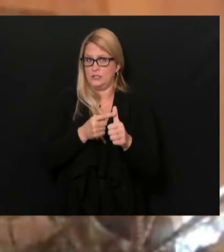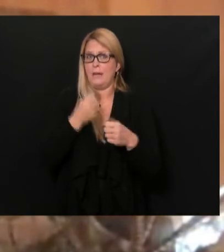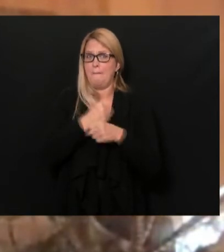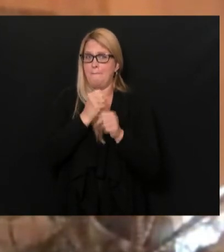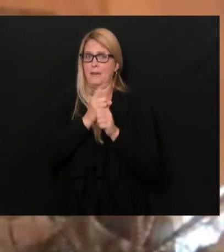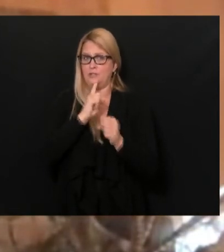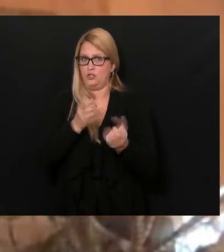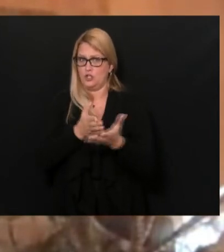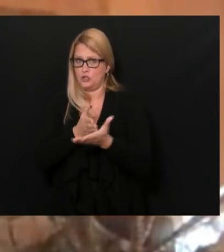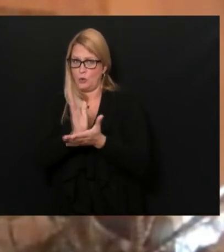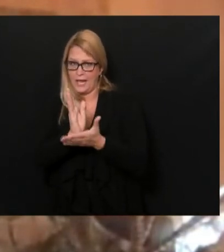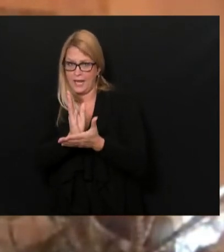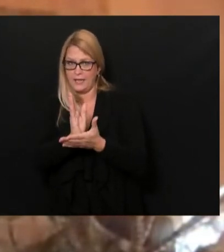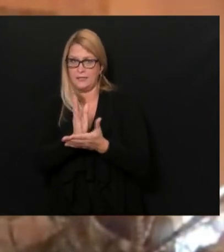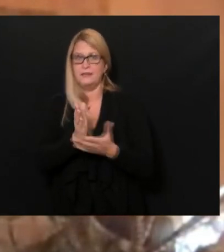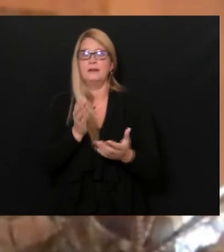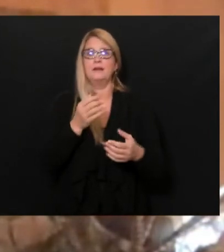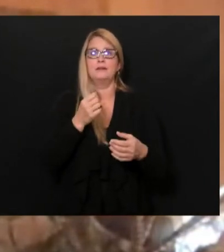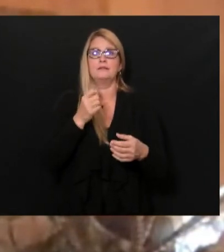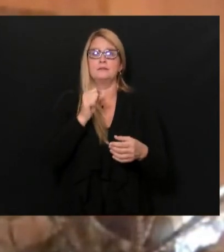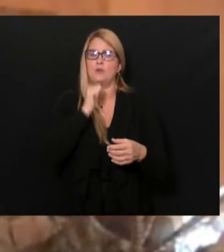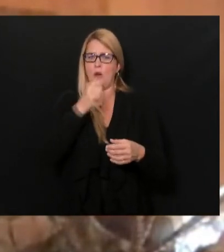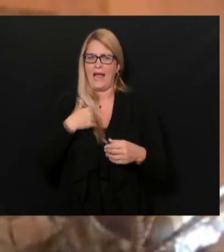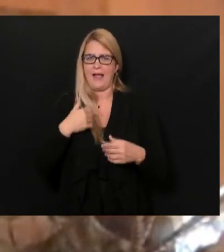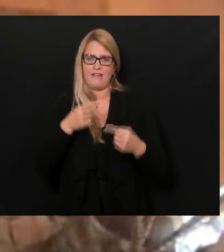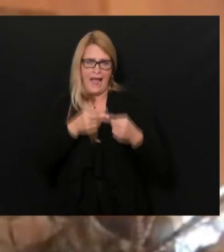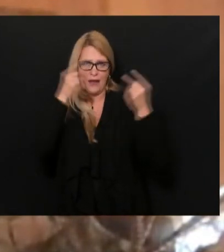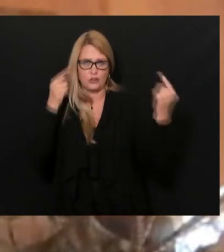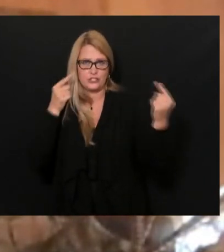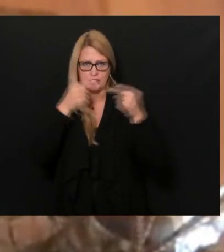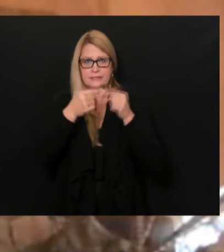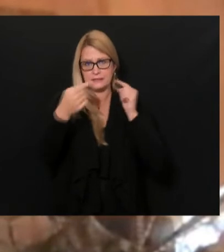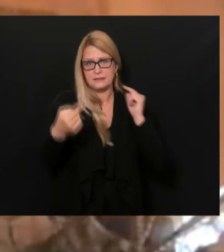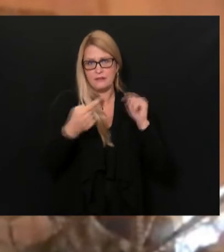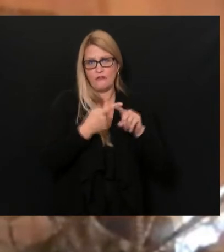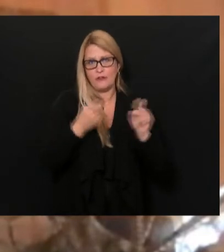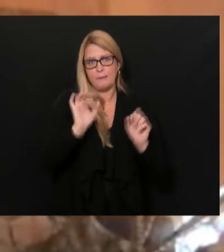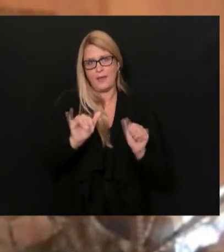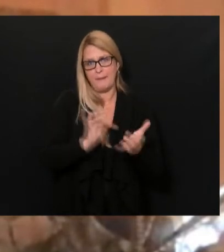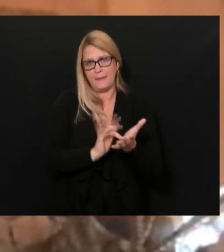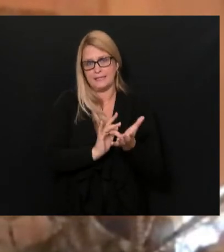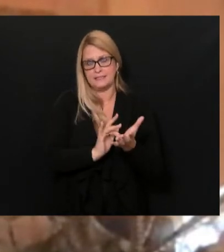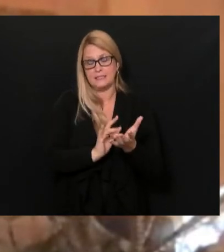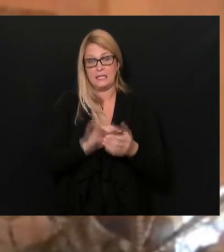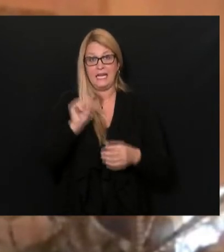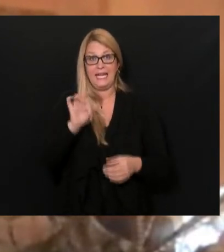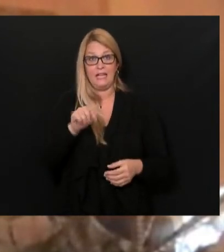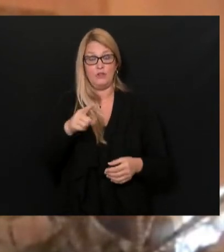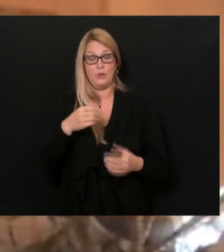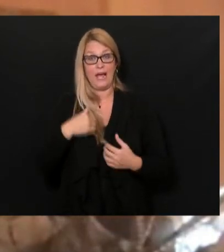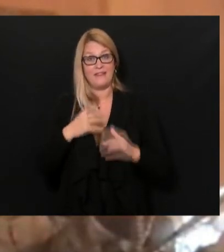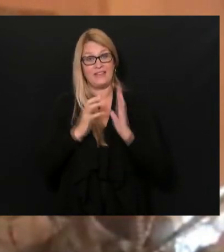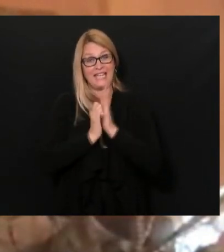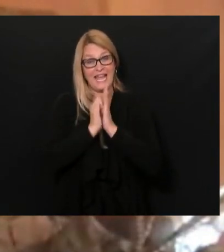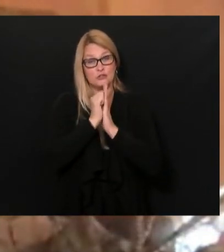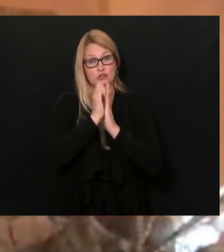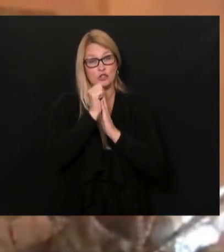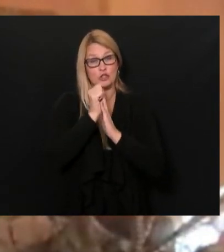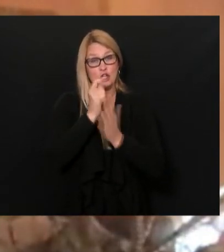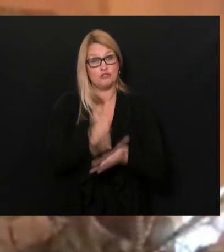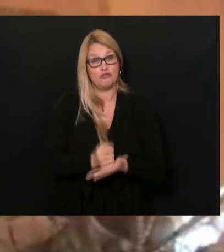about 15 minutes after you get the immunization. If you're getting treatment for cancer or whatever, you can still get the